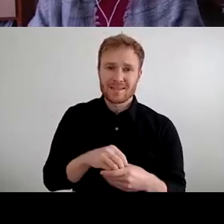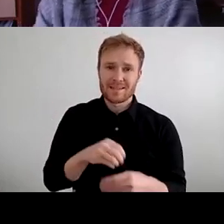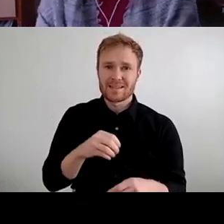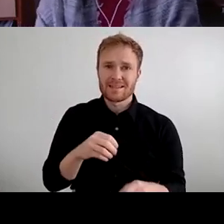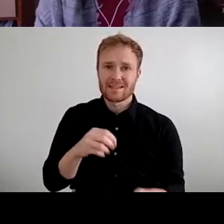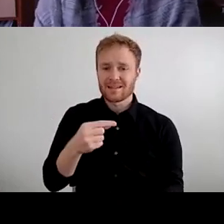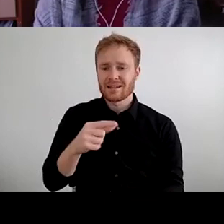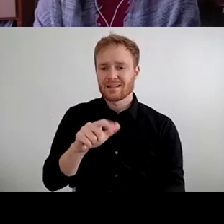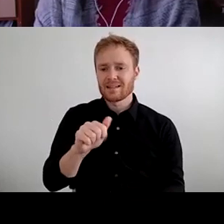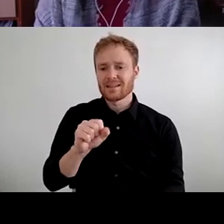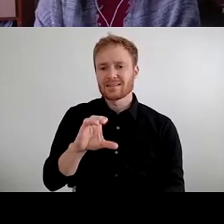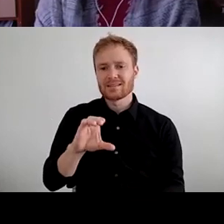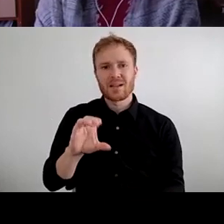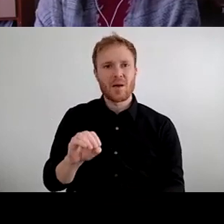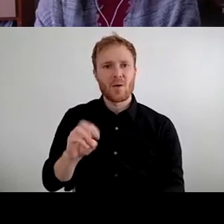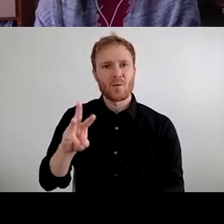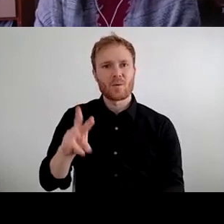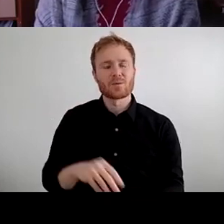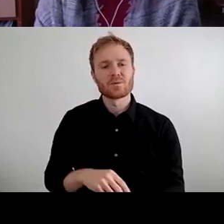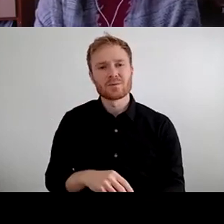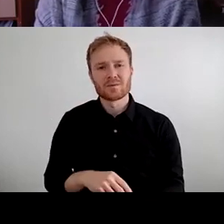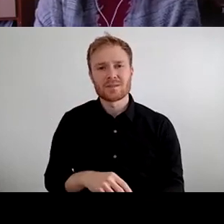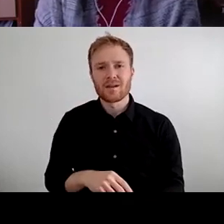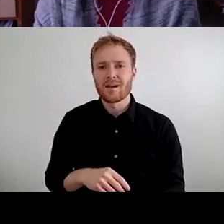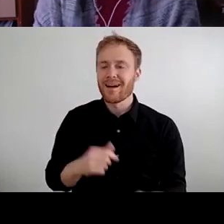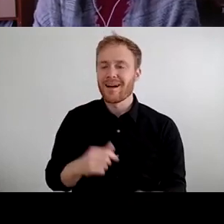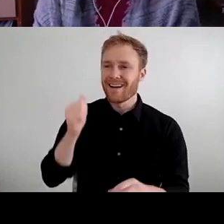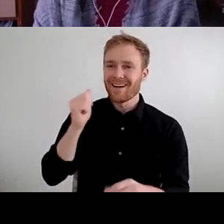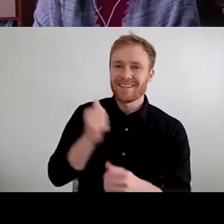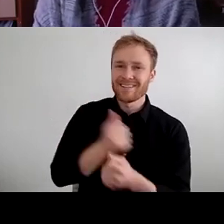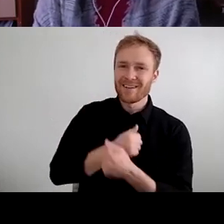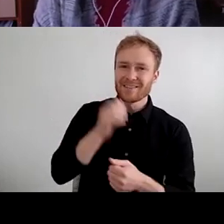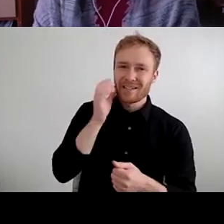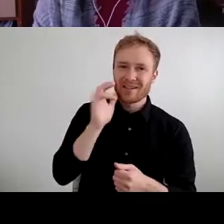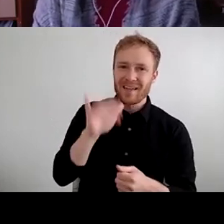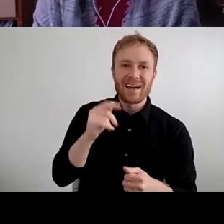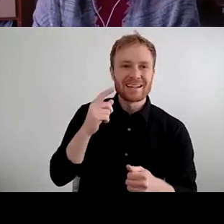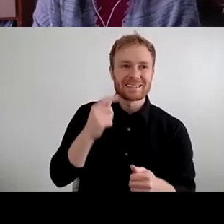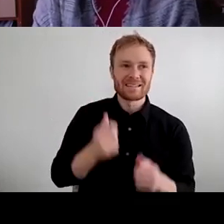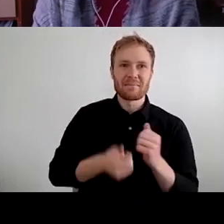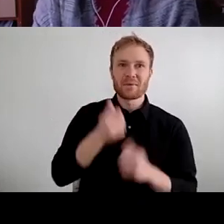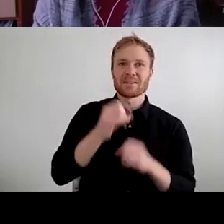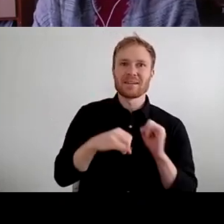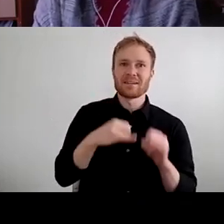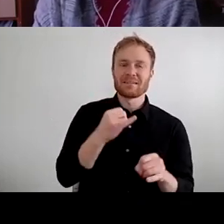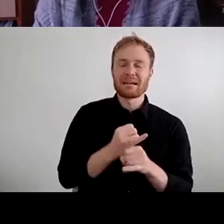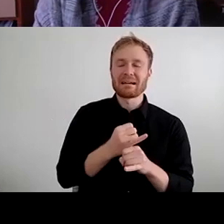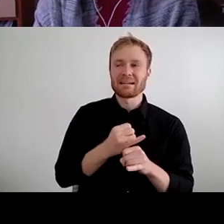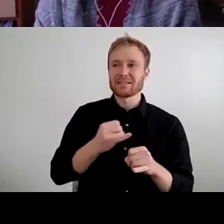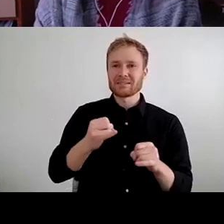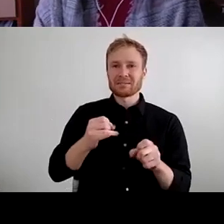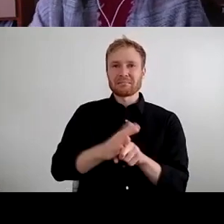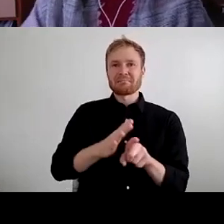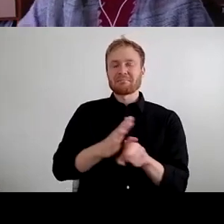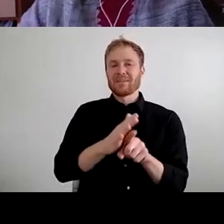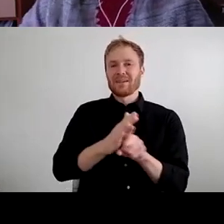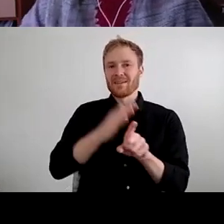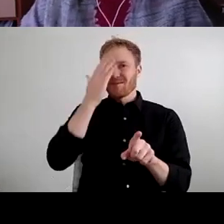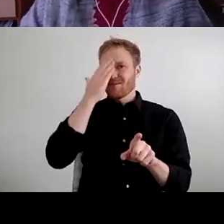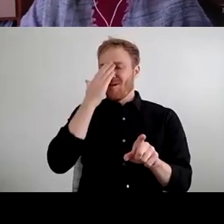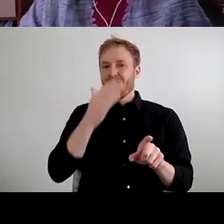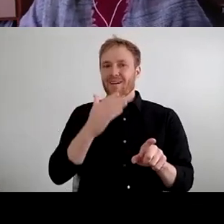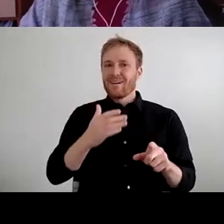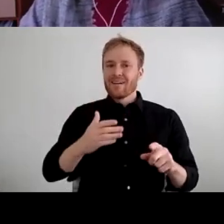I love to hear that. I really do. I think he's our most international product. We could talk about the Pittsburgh Steelers and the Penguins, but